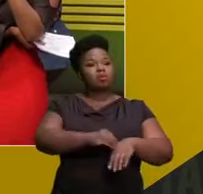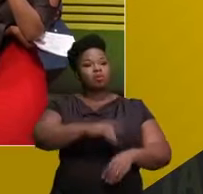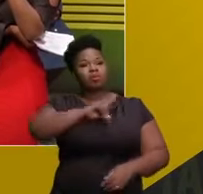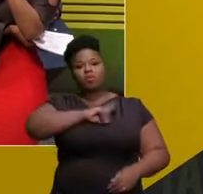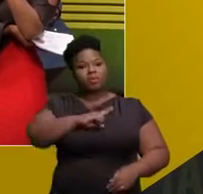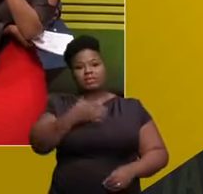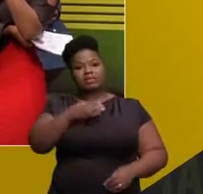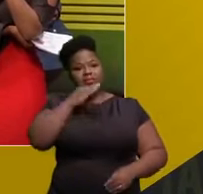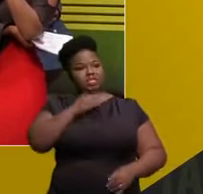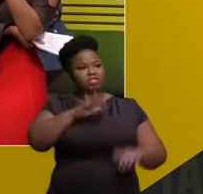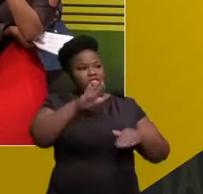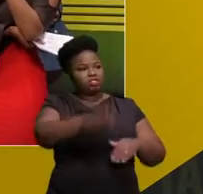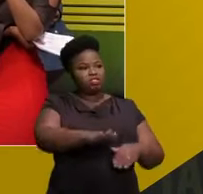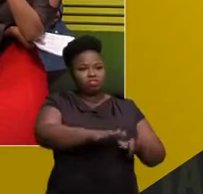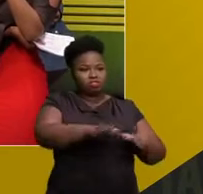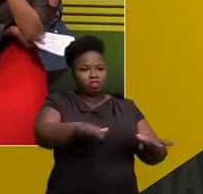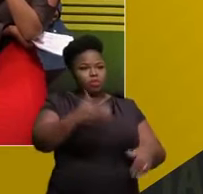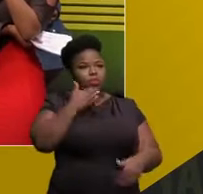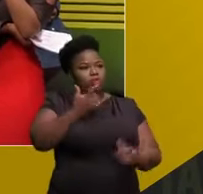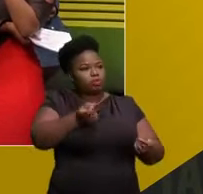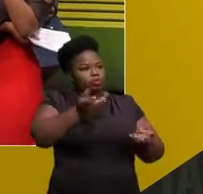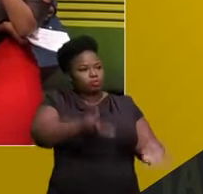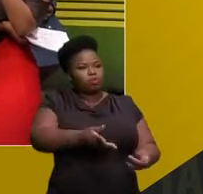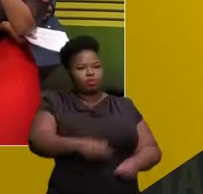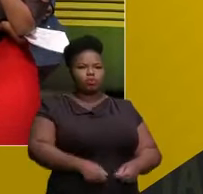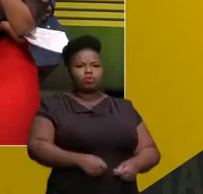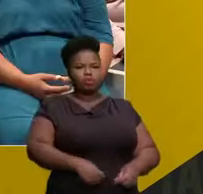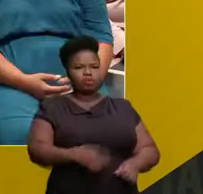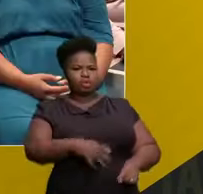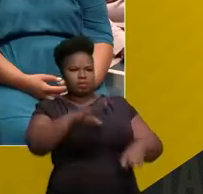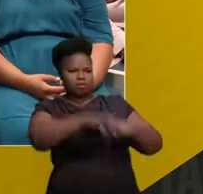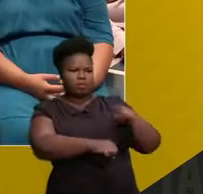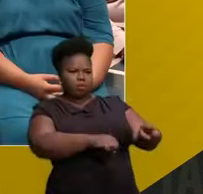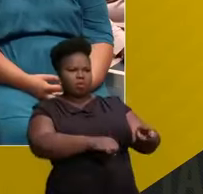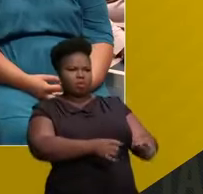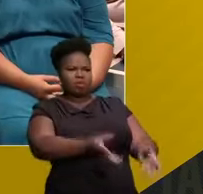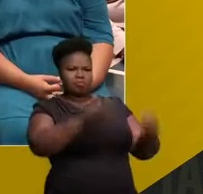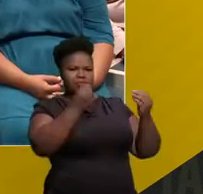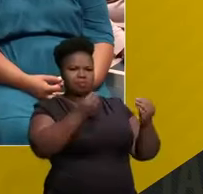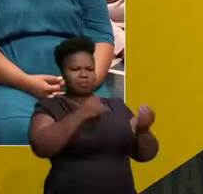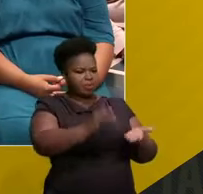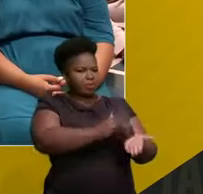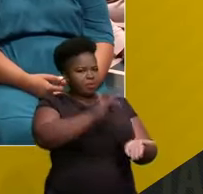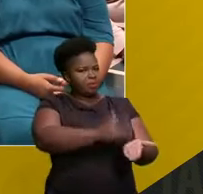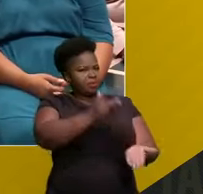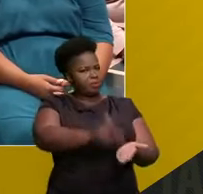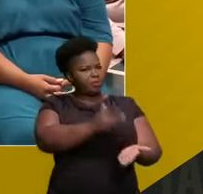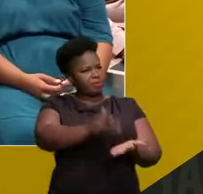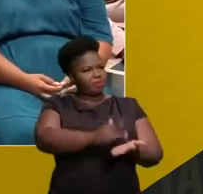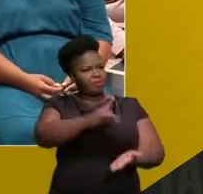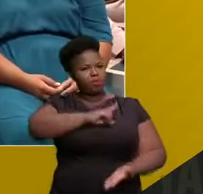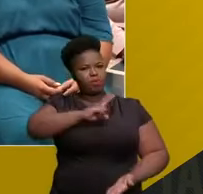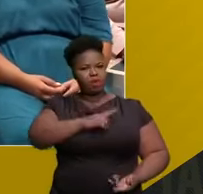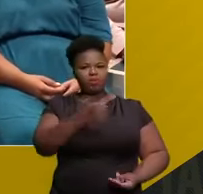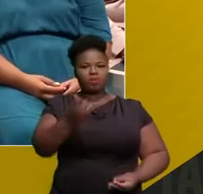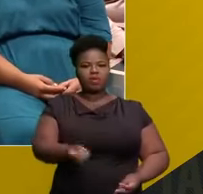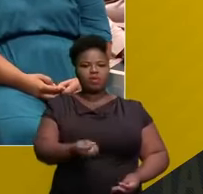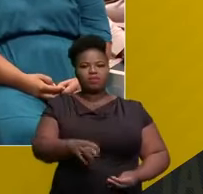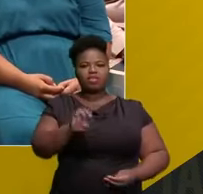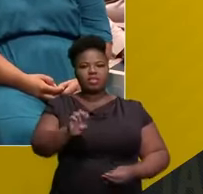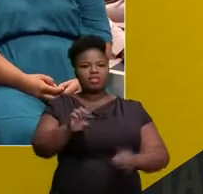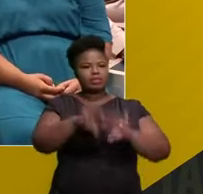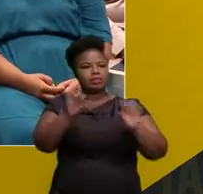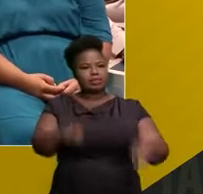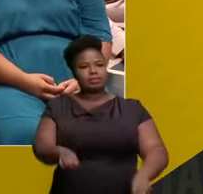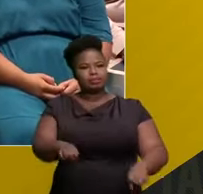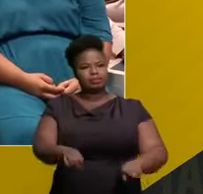not always be the kids who do this. The guys in the streets find out that the kids have received tablets. Yes. Because we've got this new e-learning system.